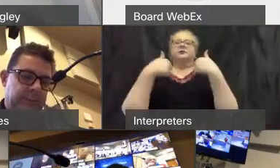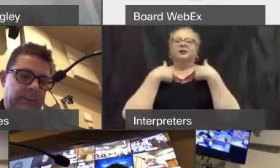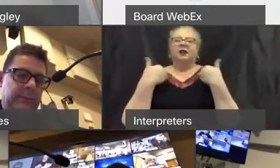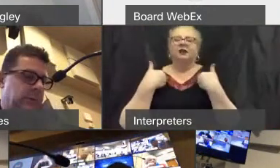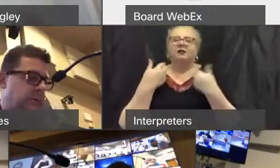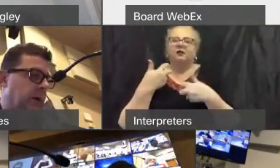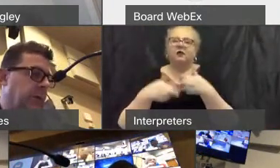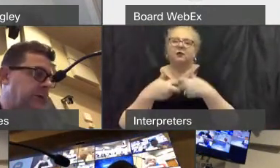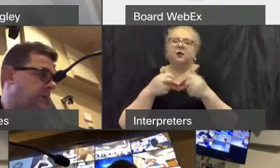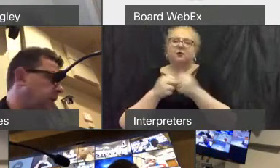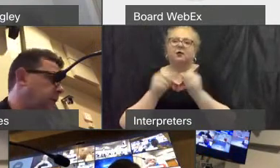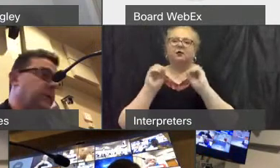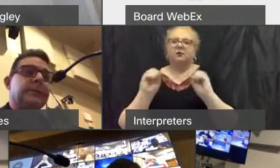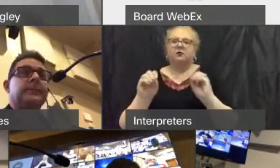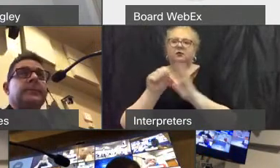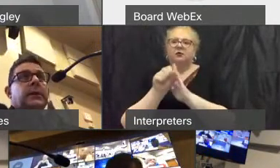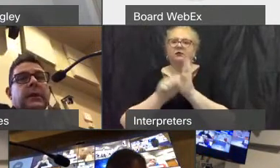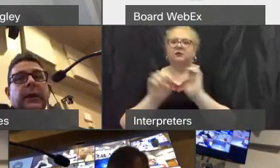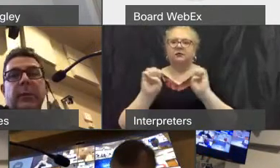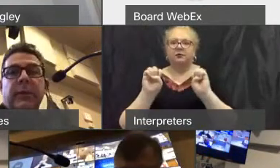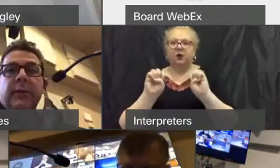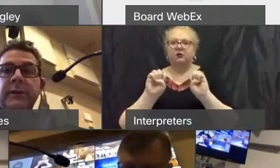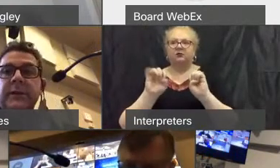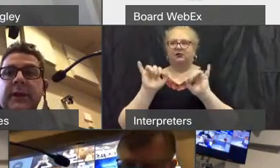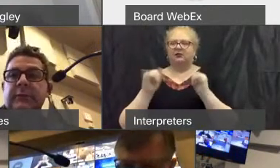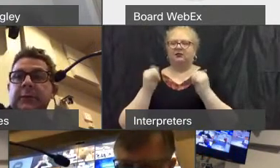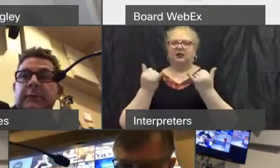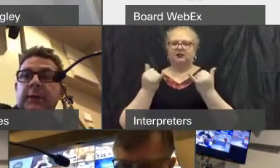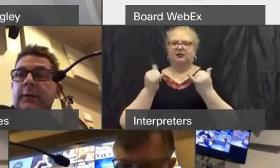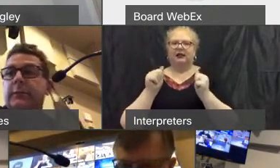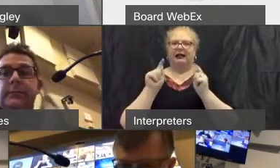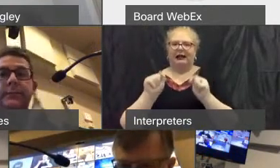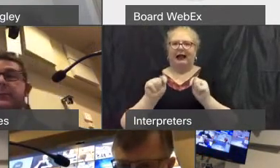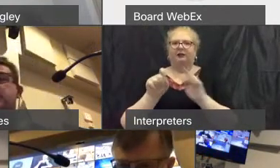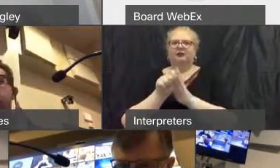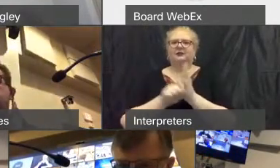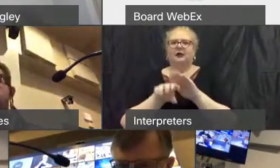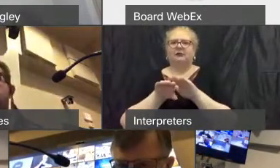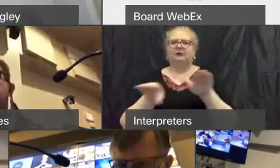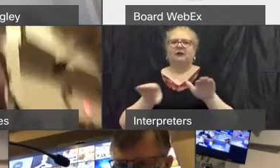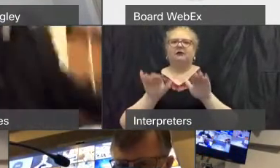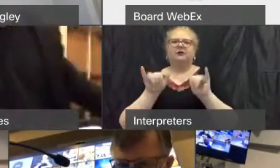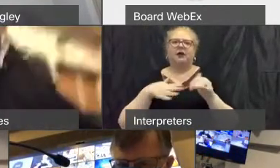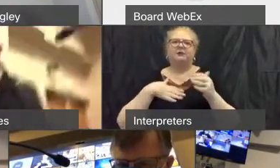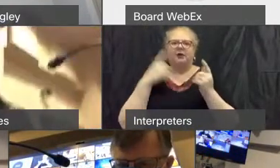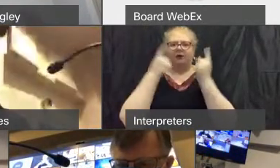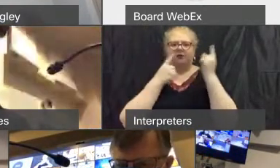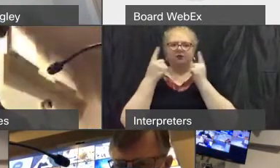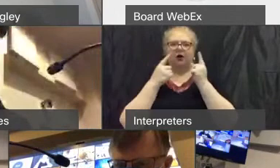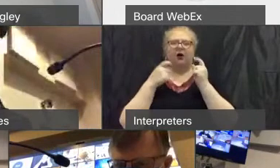So as to why we still need one. And that'll be my thoughts, and I have to leave. Thank you.